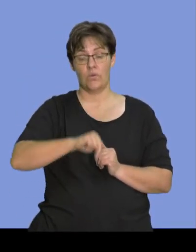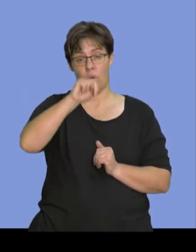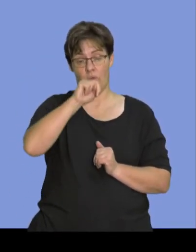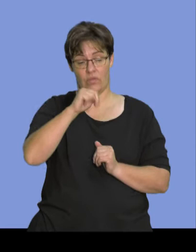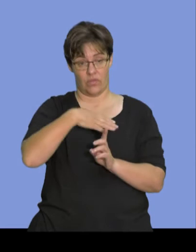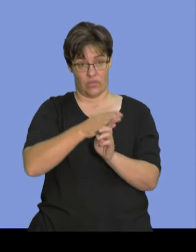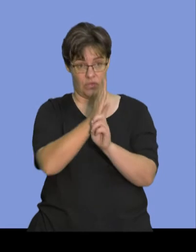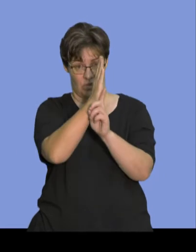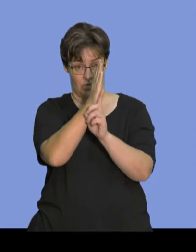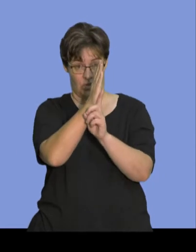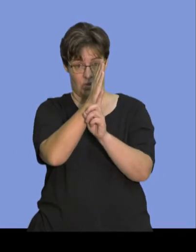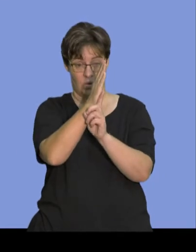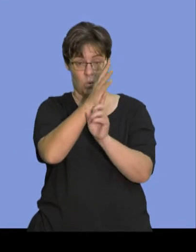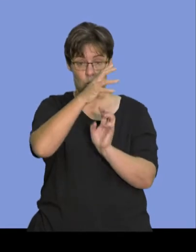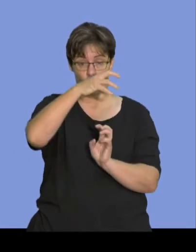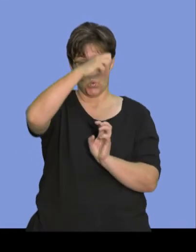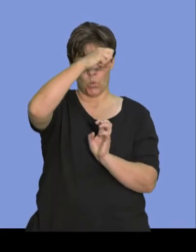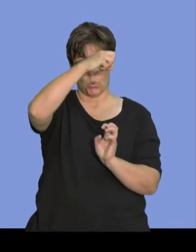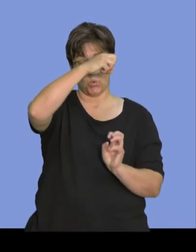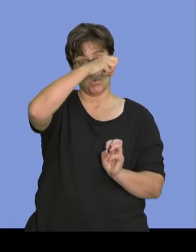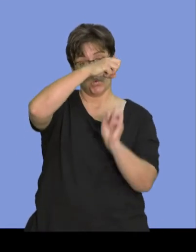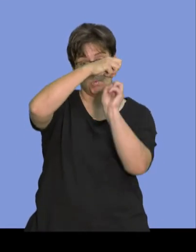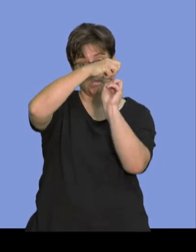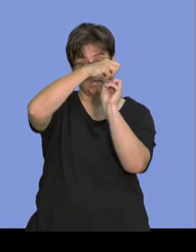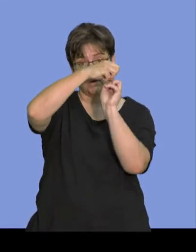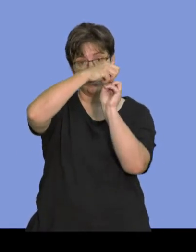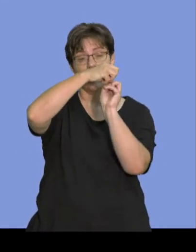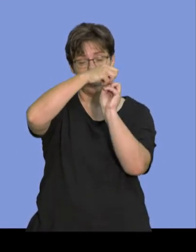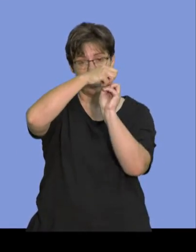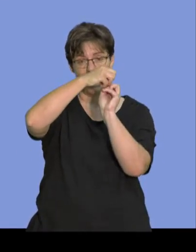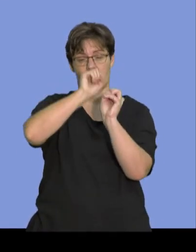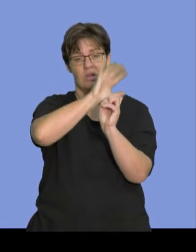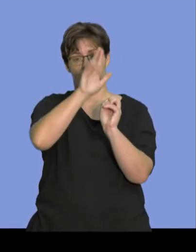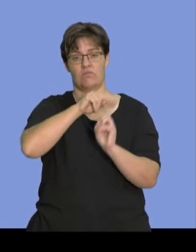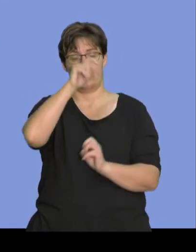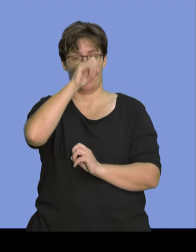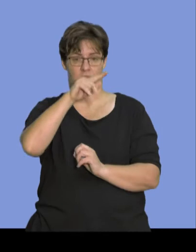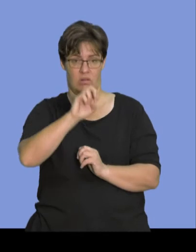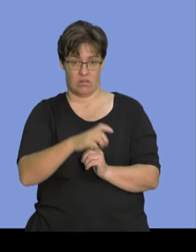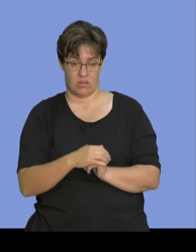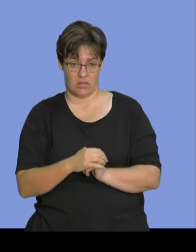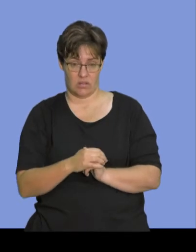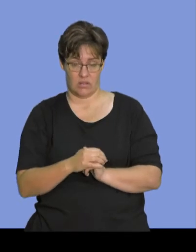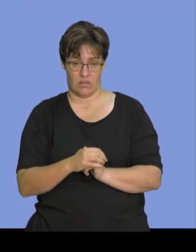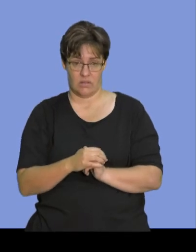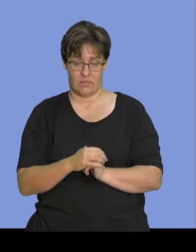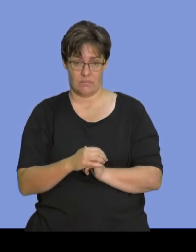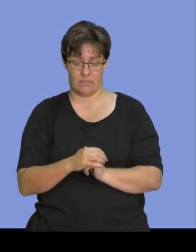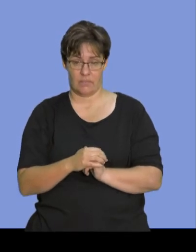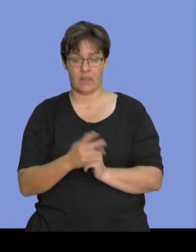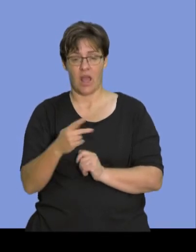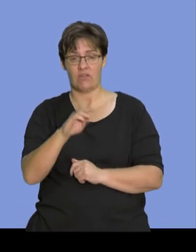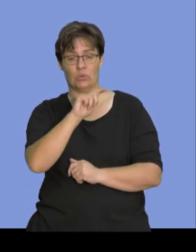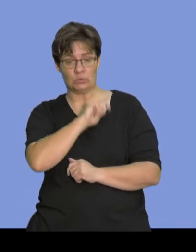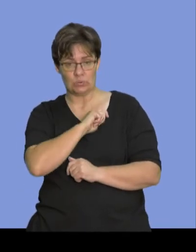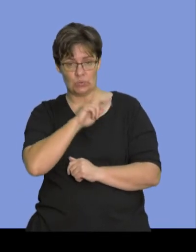of the compass needle is attracted to the material at the geographic north pole, okay? So we talk about the true north